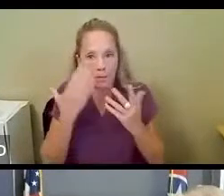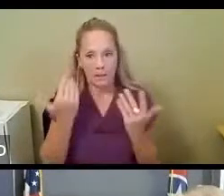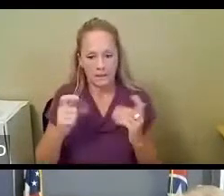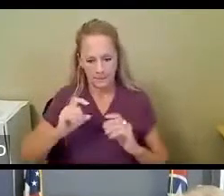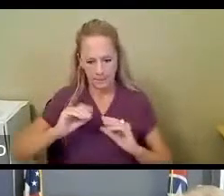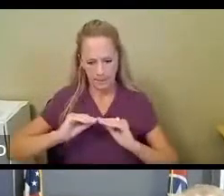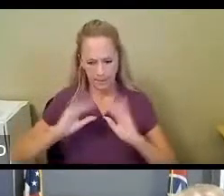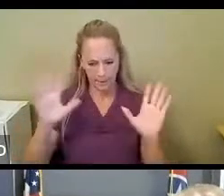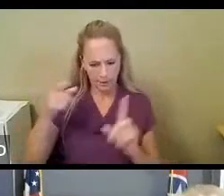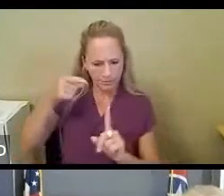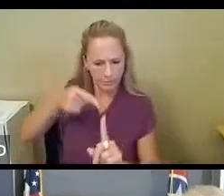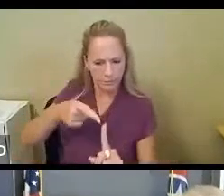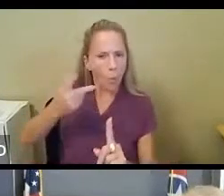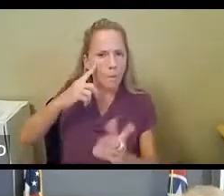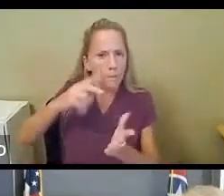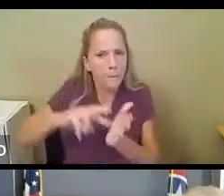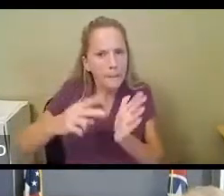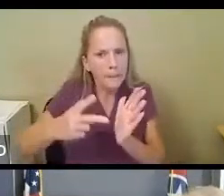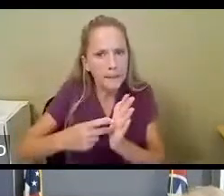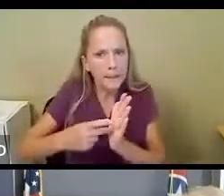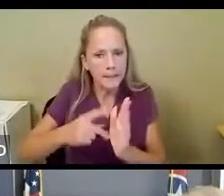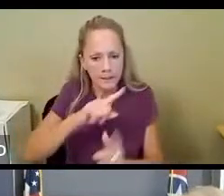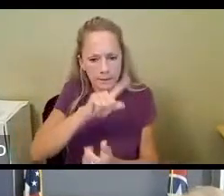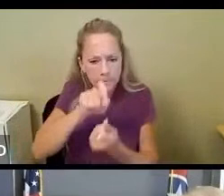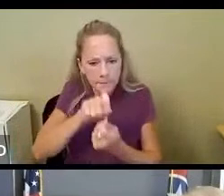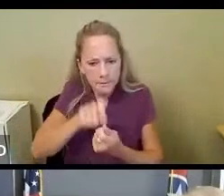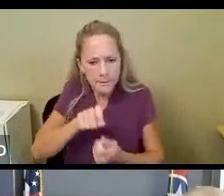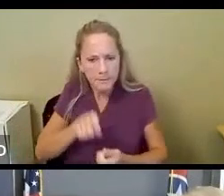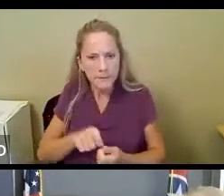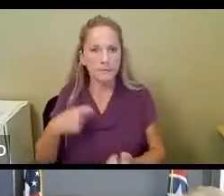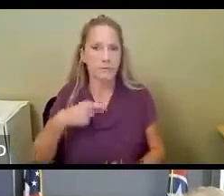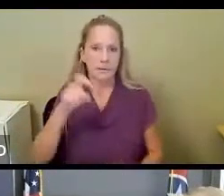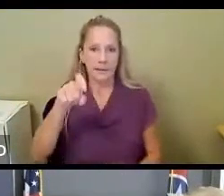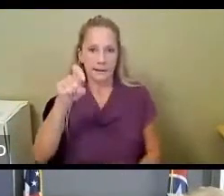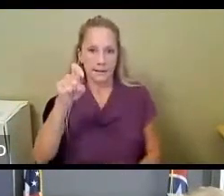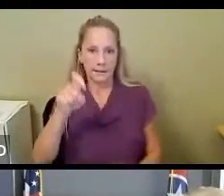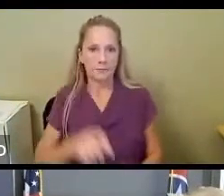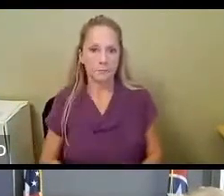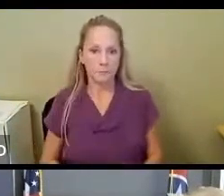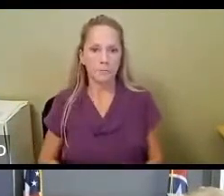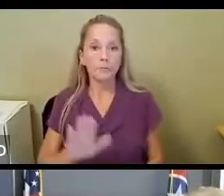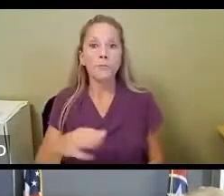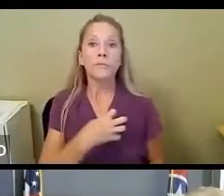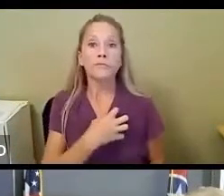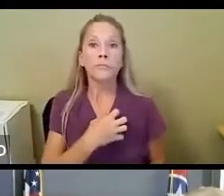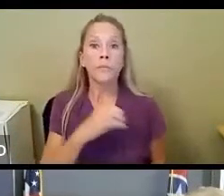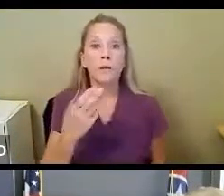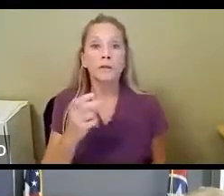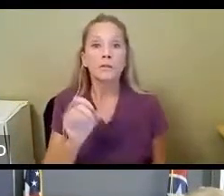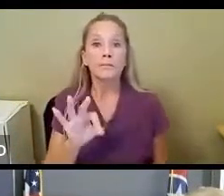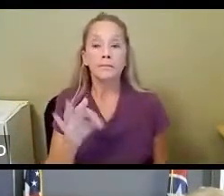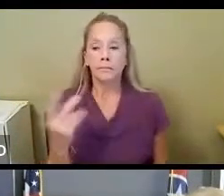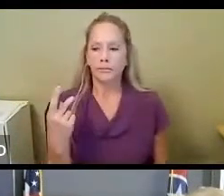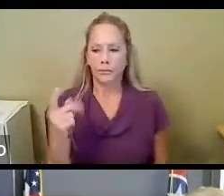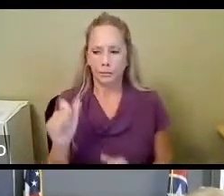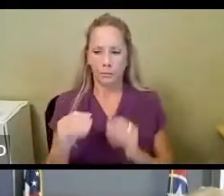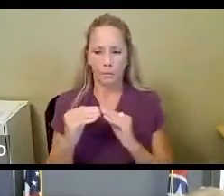that? Very much so. Thank you. And Chief, I'll just and you and I can talk offline, but